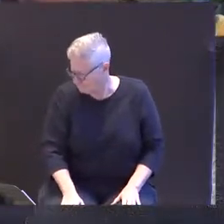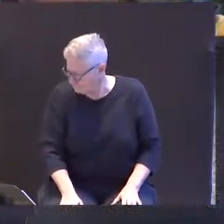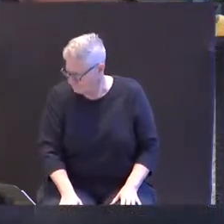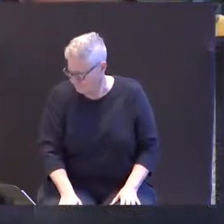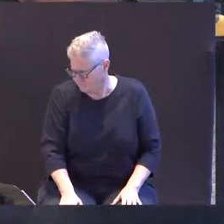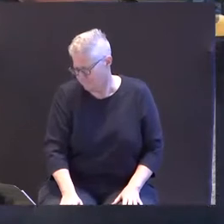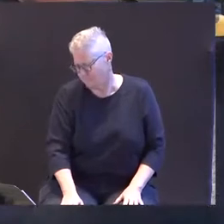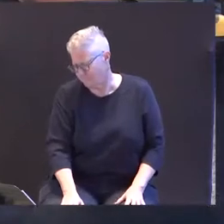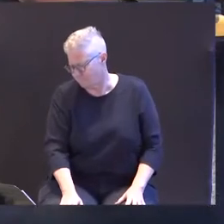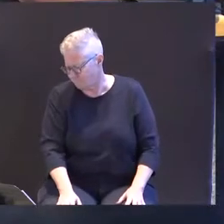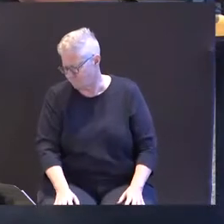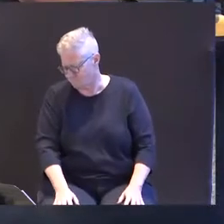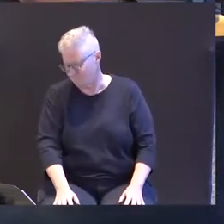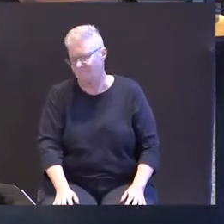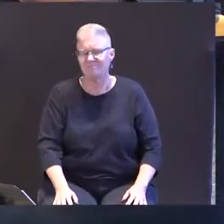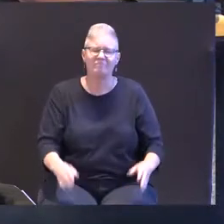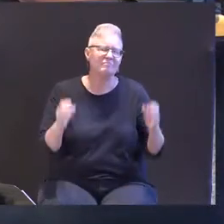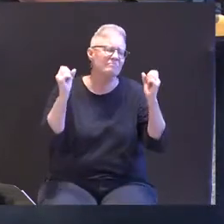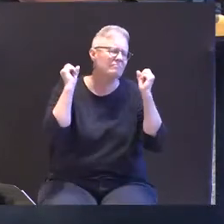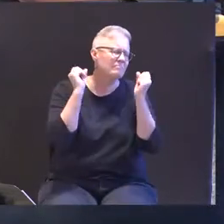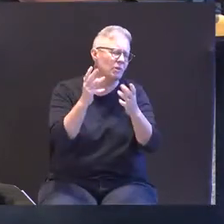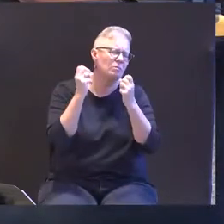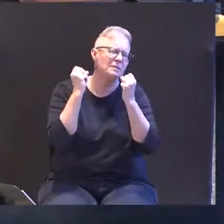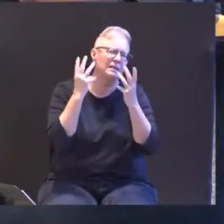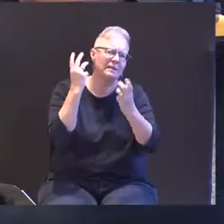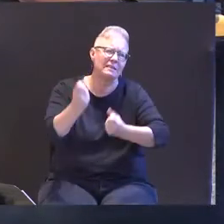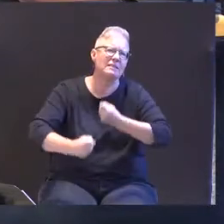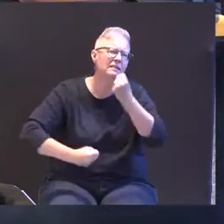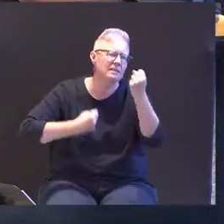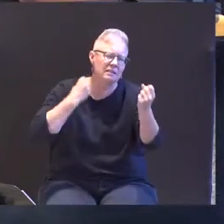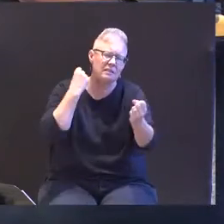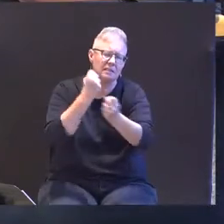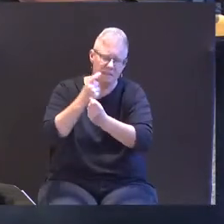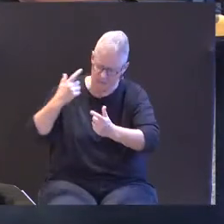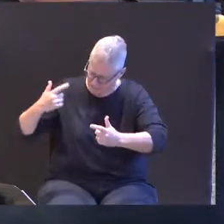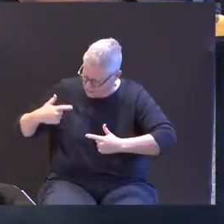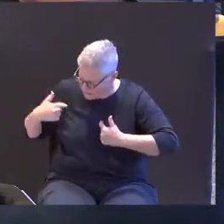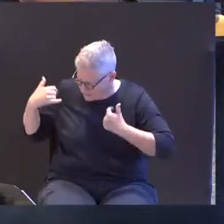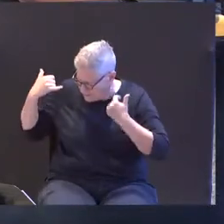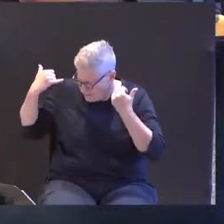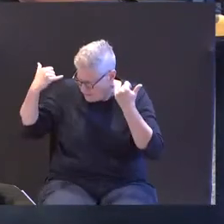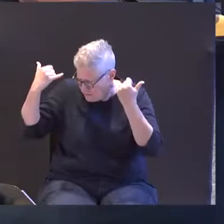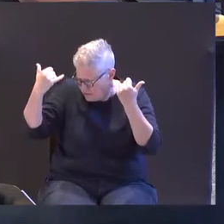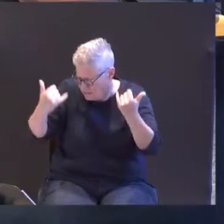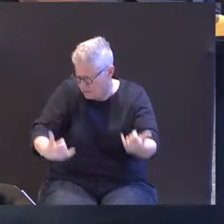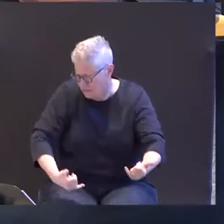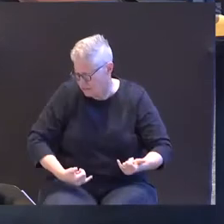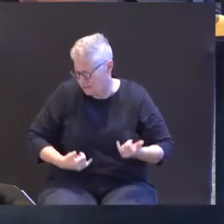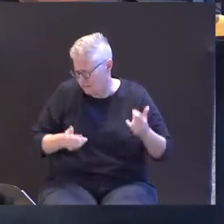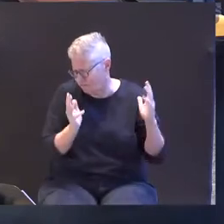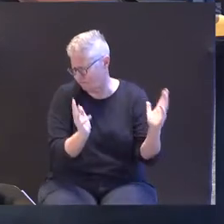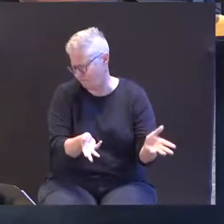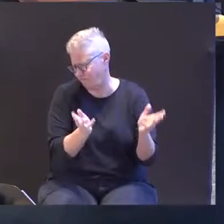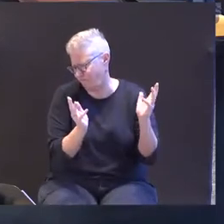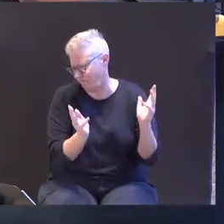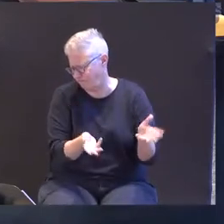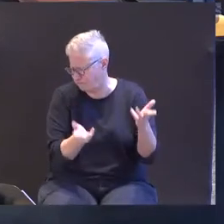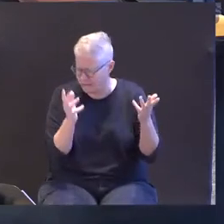It's been too many years of taking now. Isn't it time to